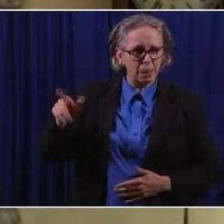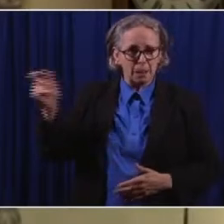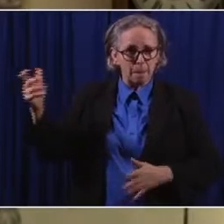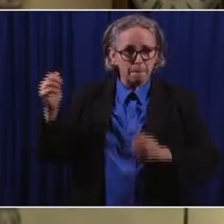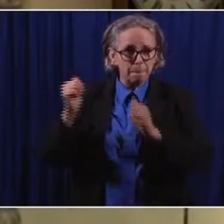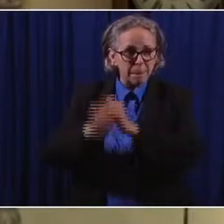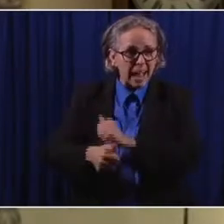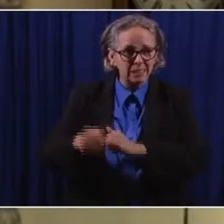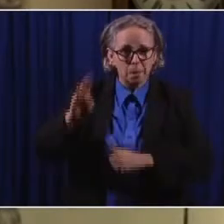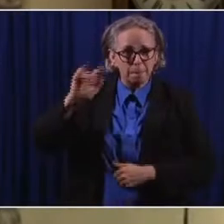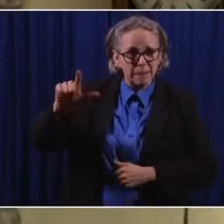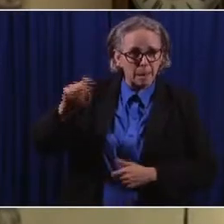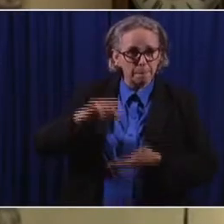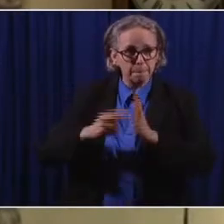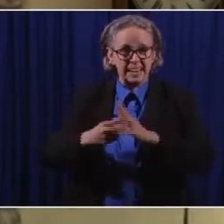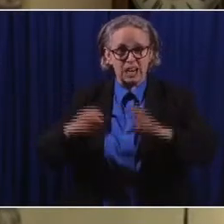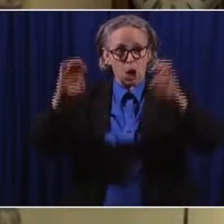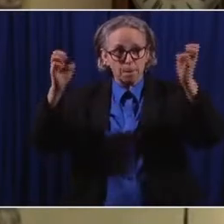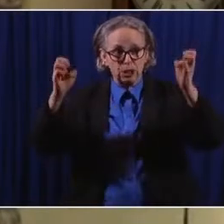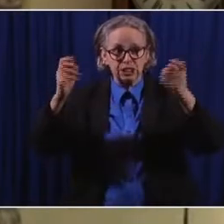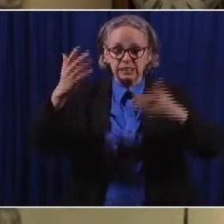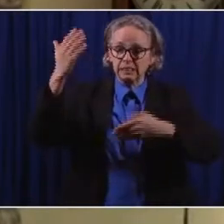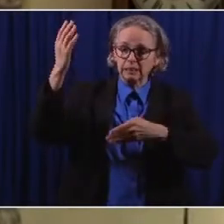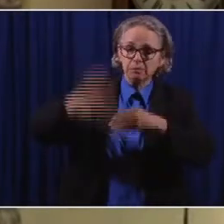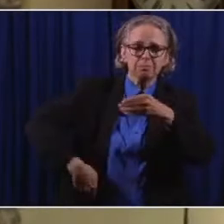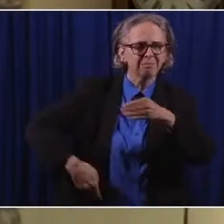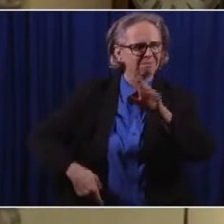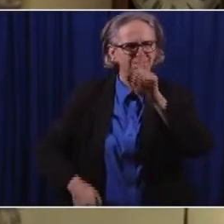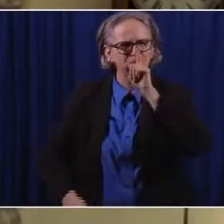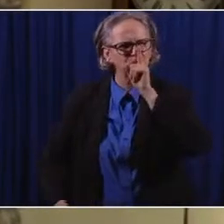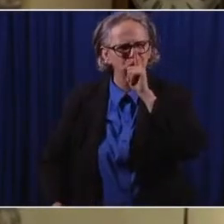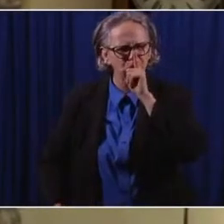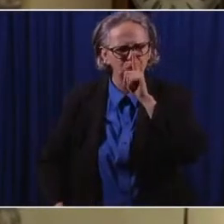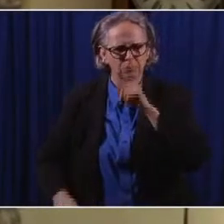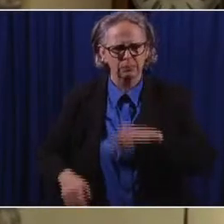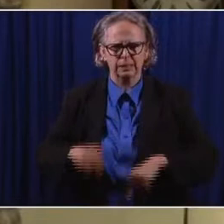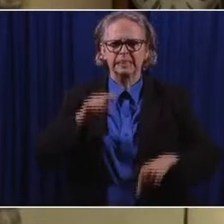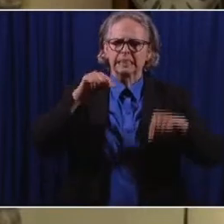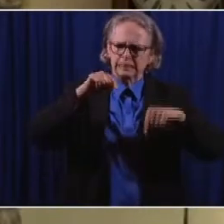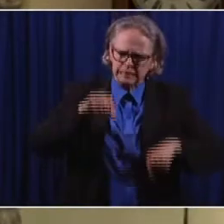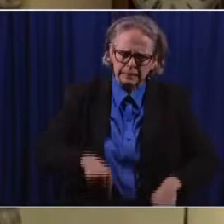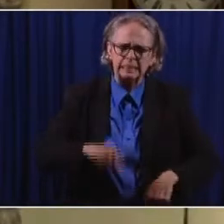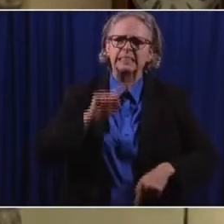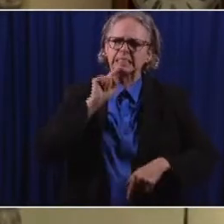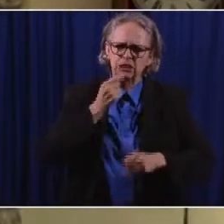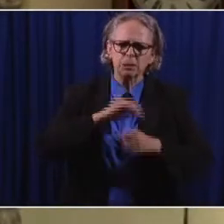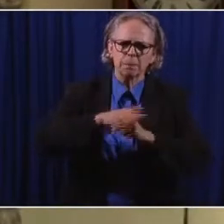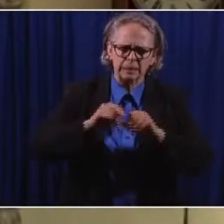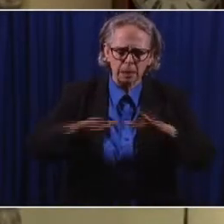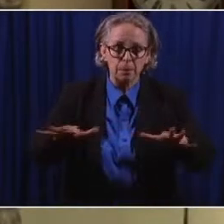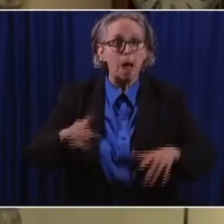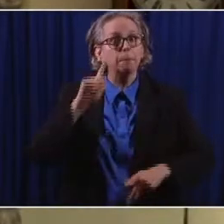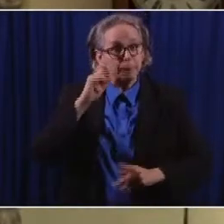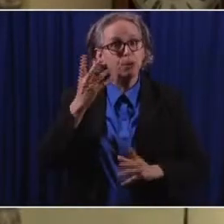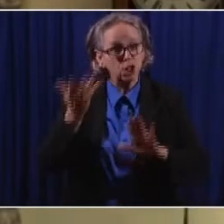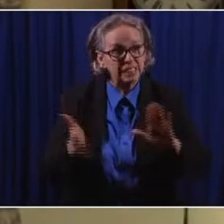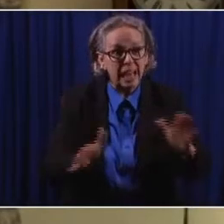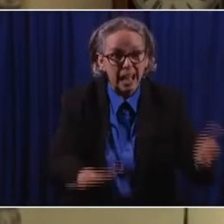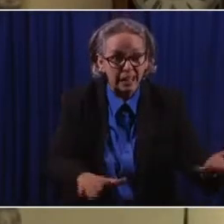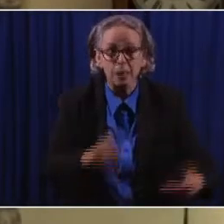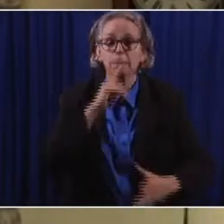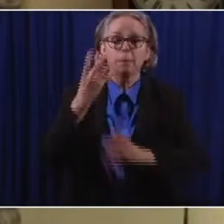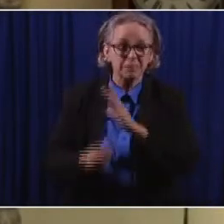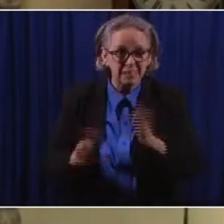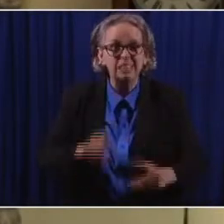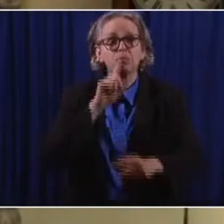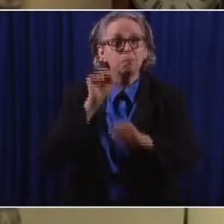We have significant spread. We have people dying. And we can do this. And, you know, we can